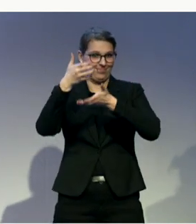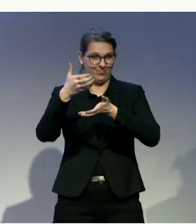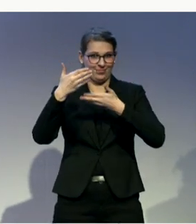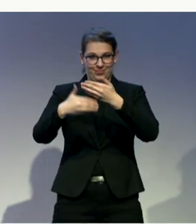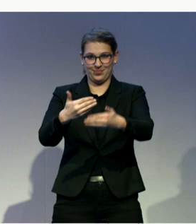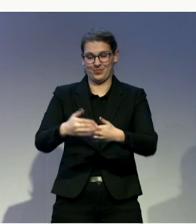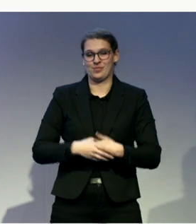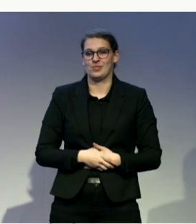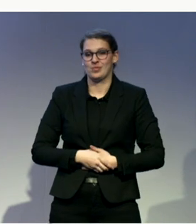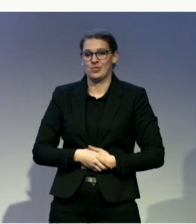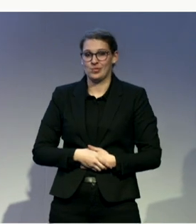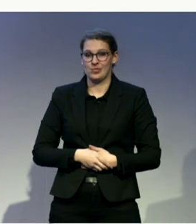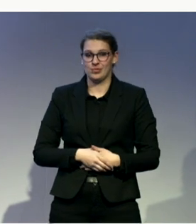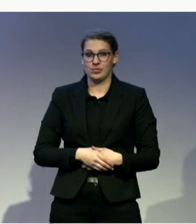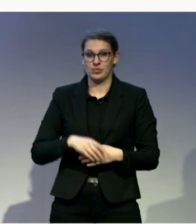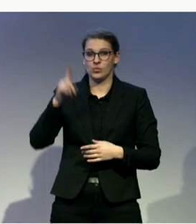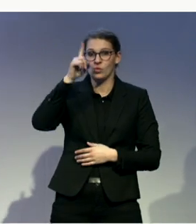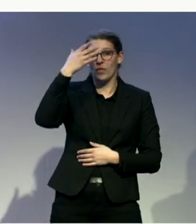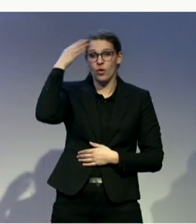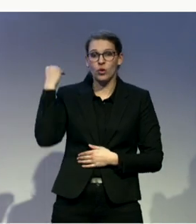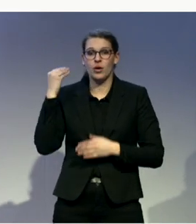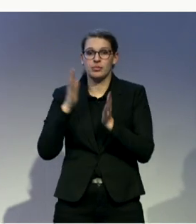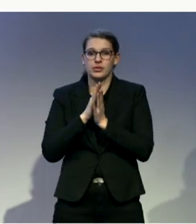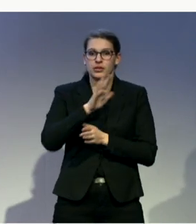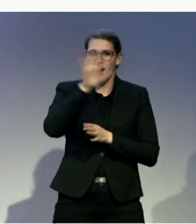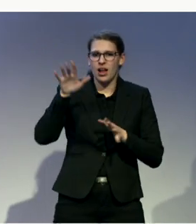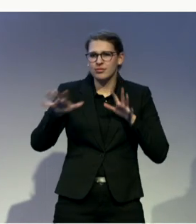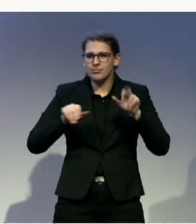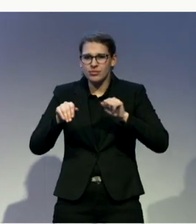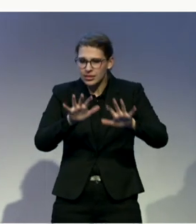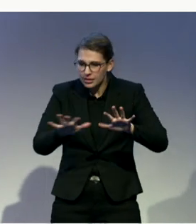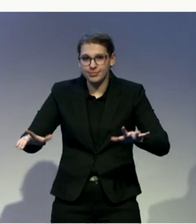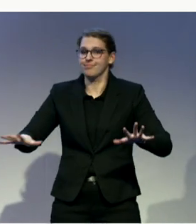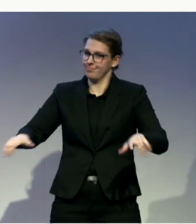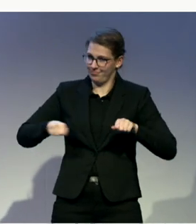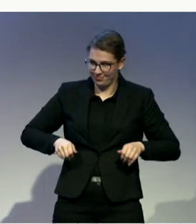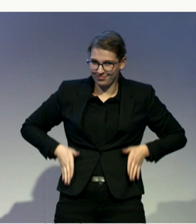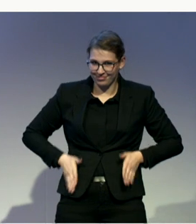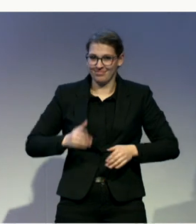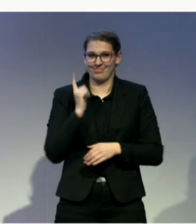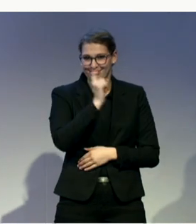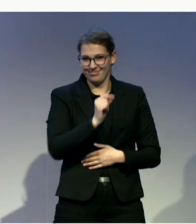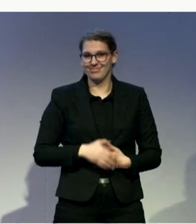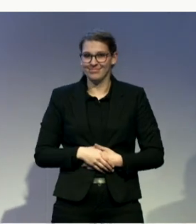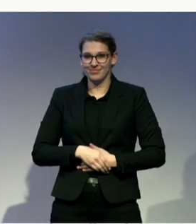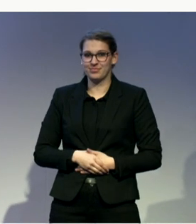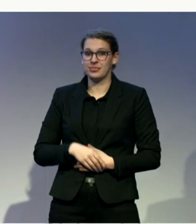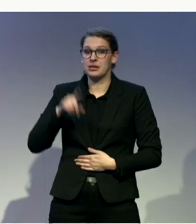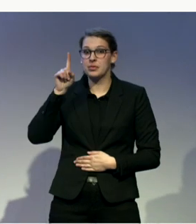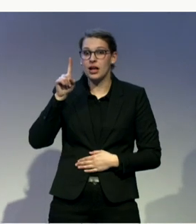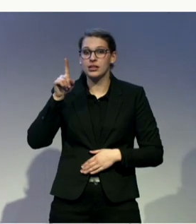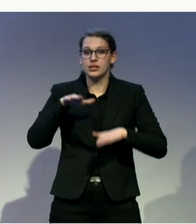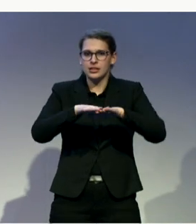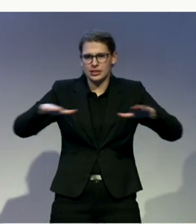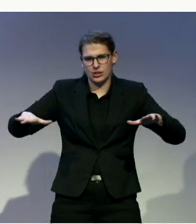your belongings with you. Don't take the chairs or the tables. They are cute and beautiful, but they should stay here. And